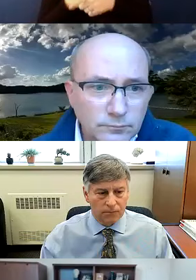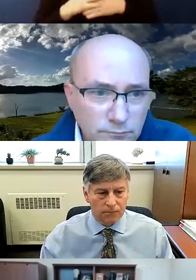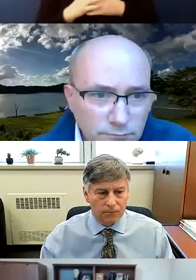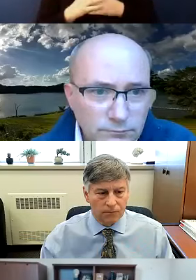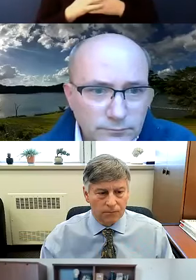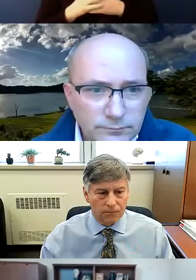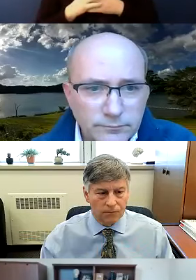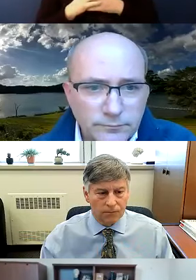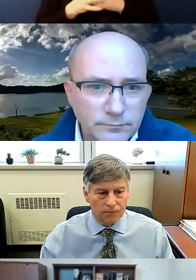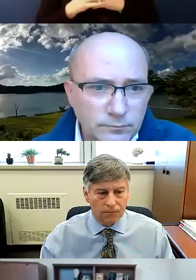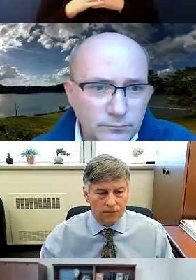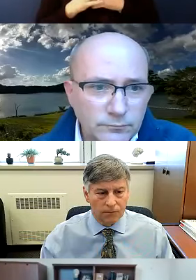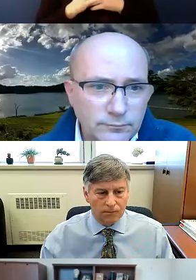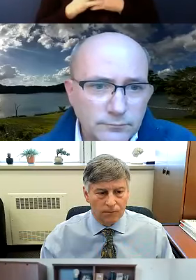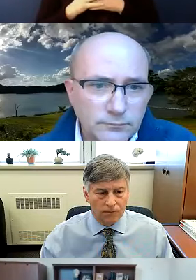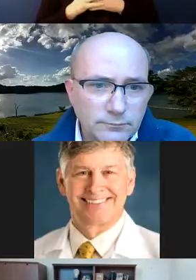with Sybil,